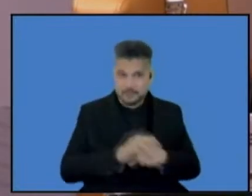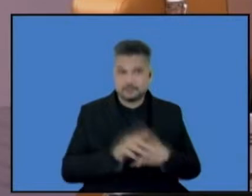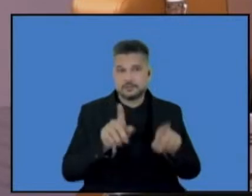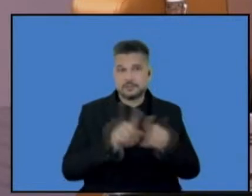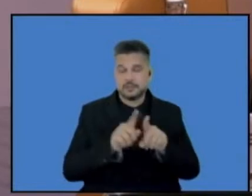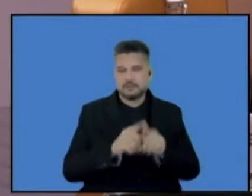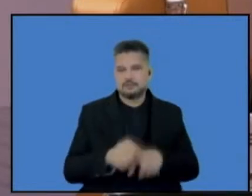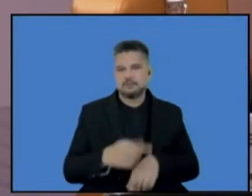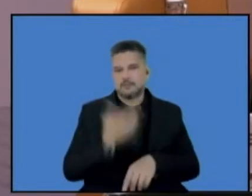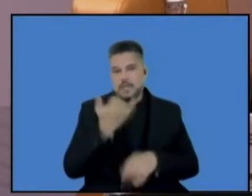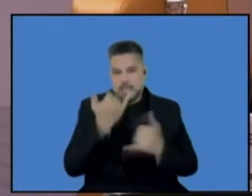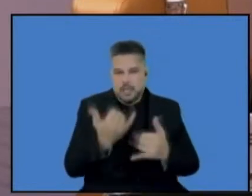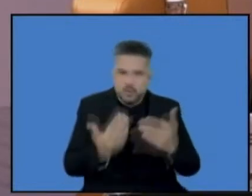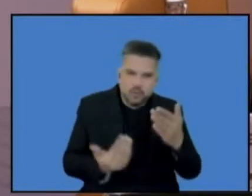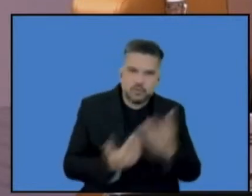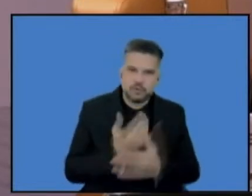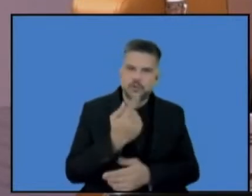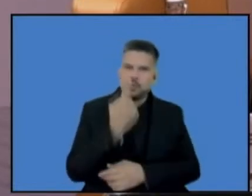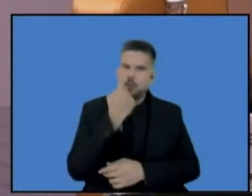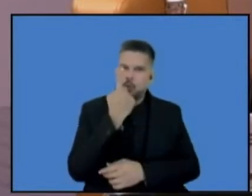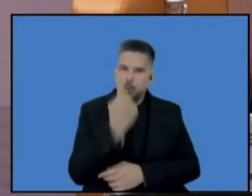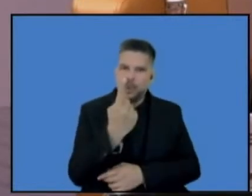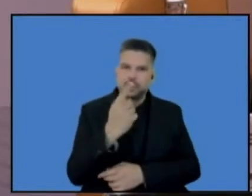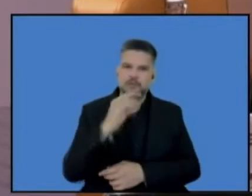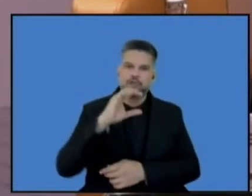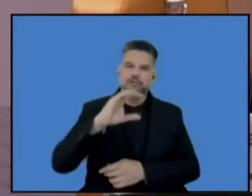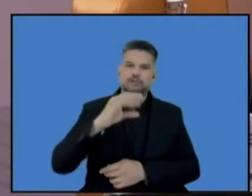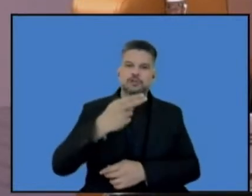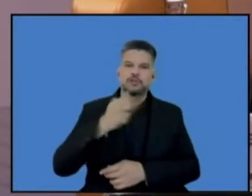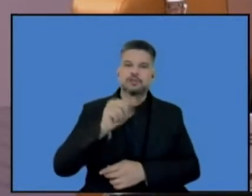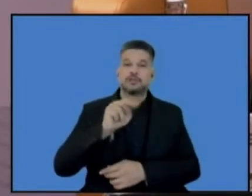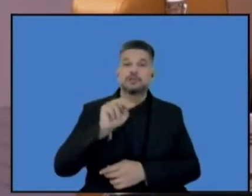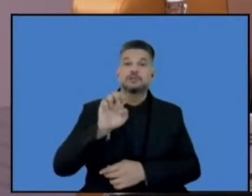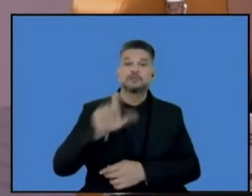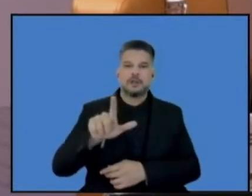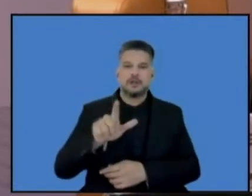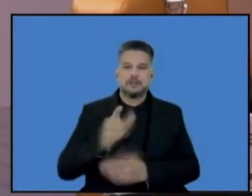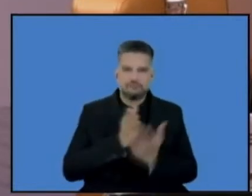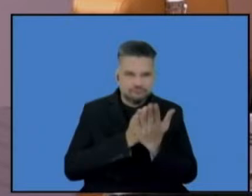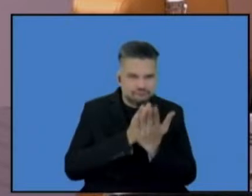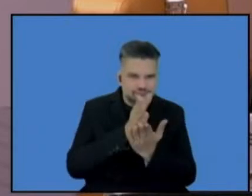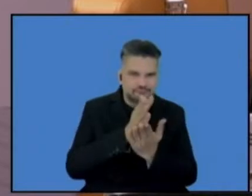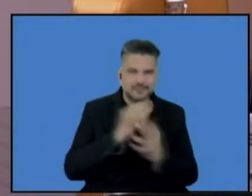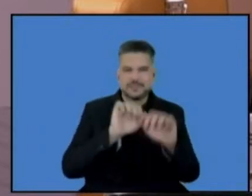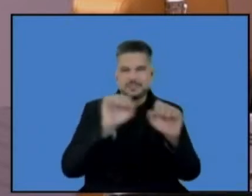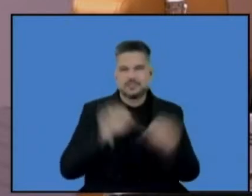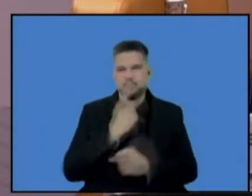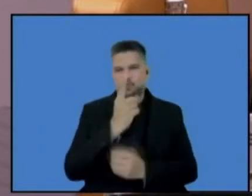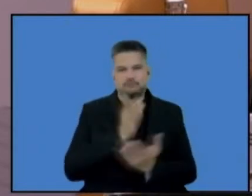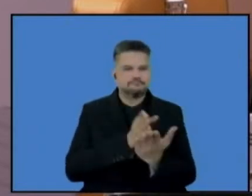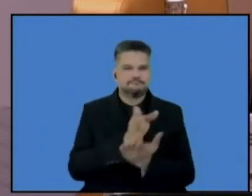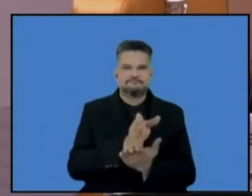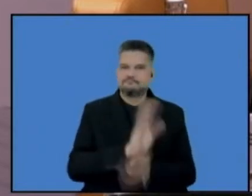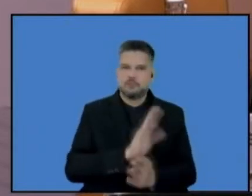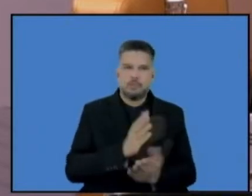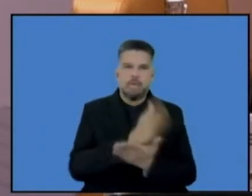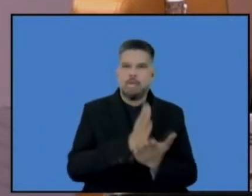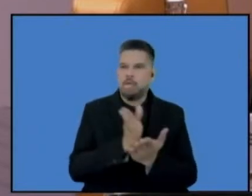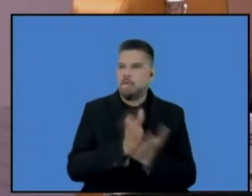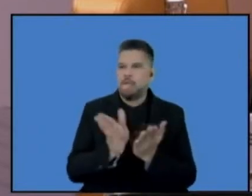that have been shared among many of the GCM champion countries to ensure that we